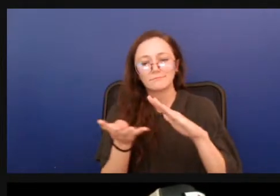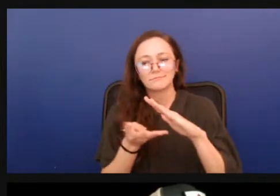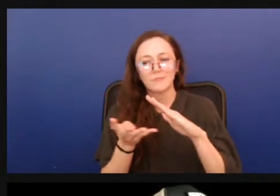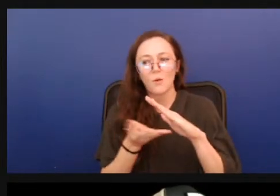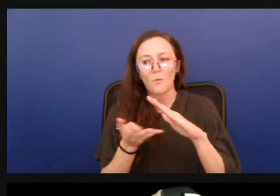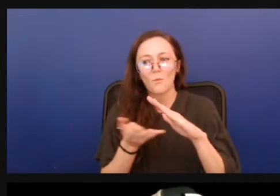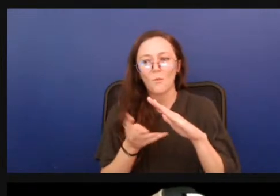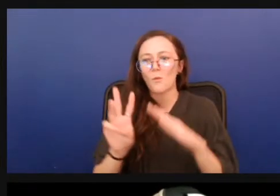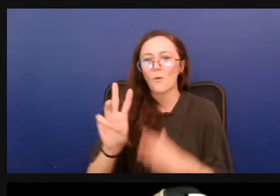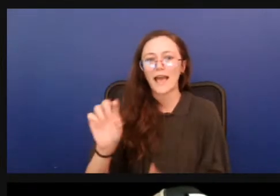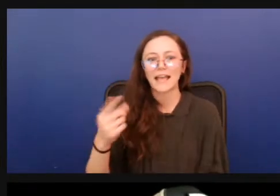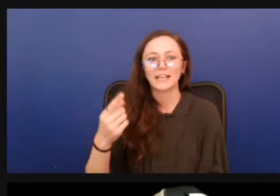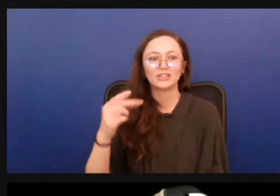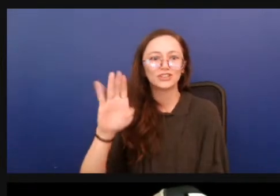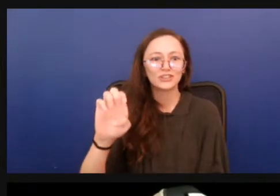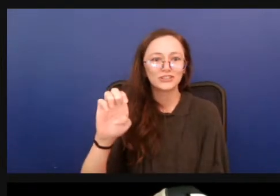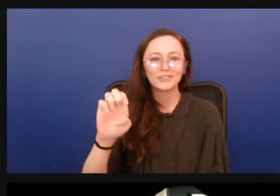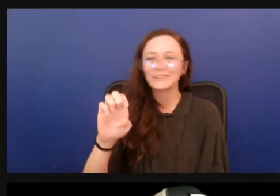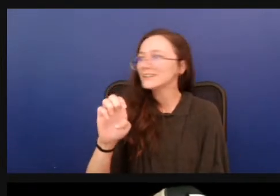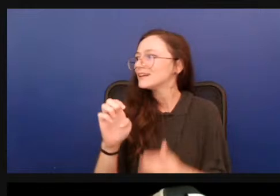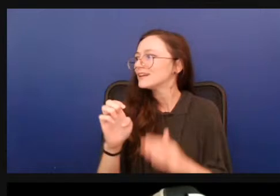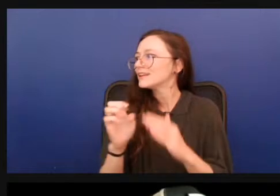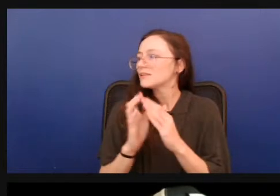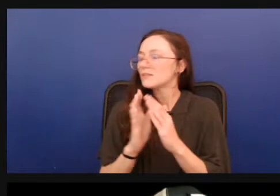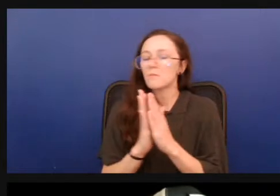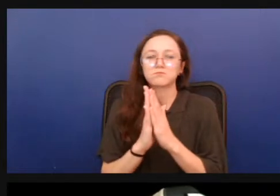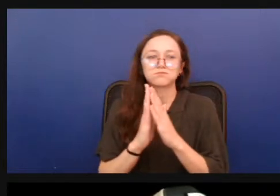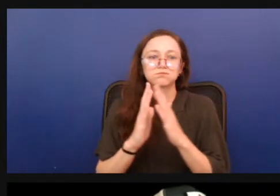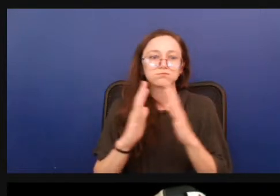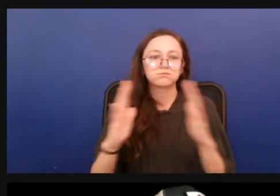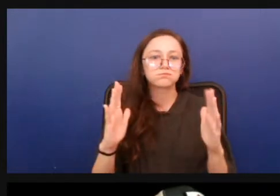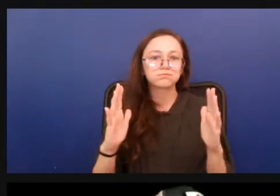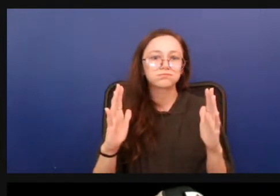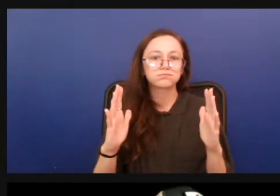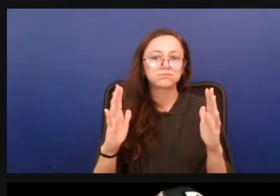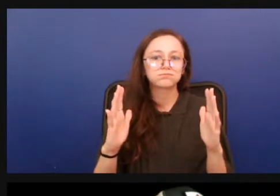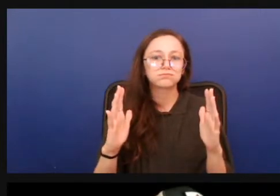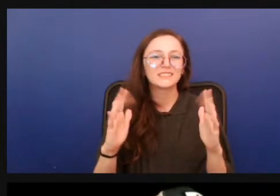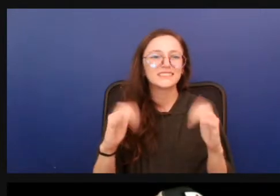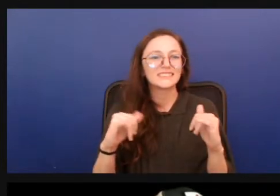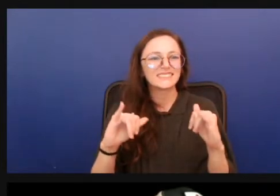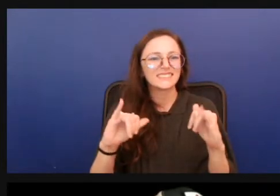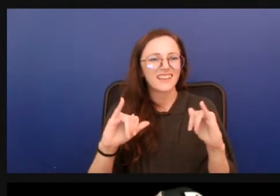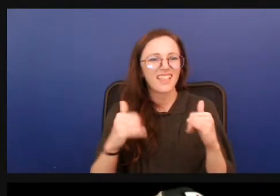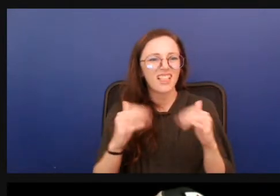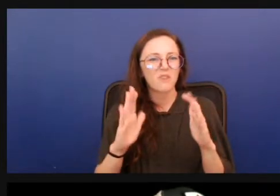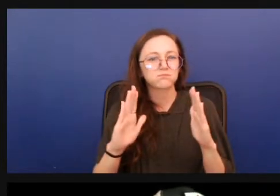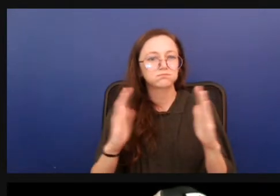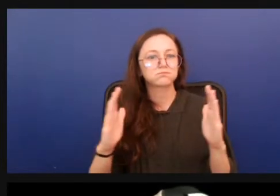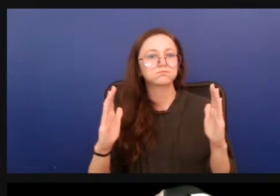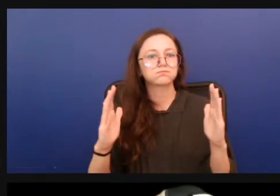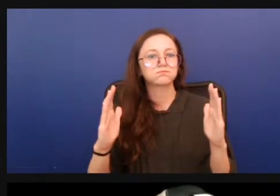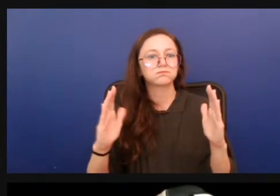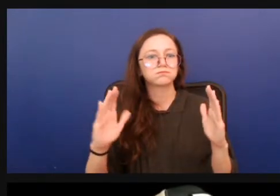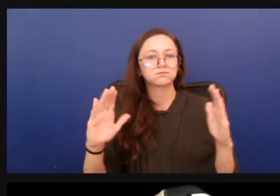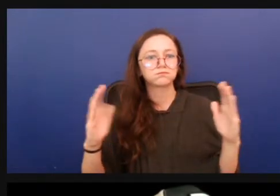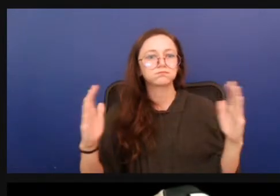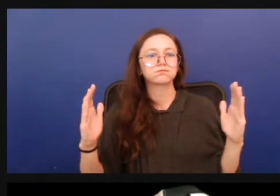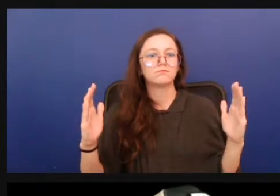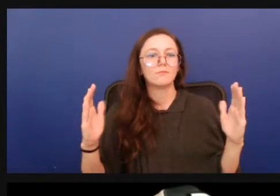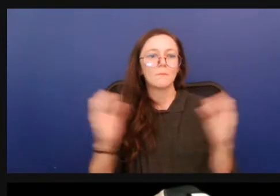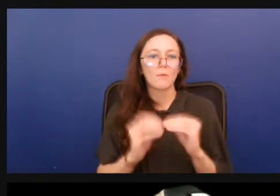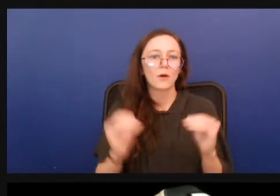not adding very much volume as much as before, the wedge is still widening slightly more and more and more, and that can cause